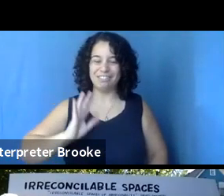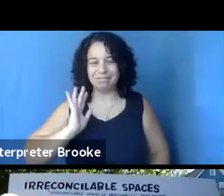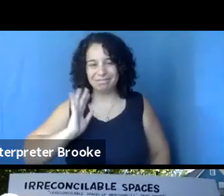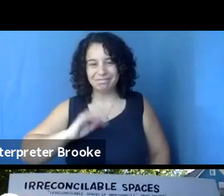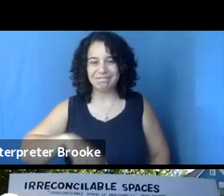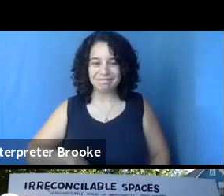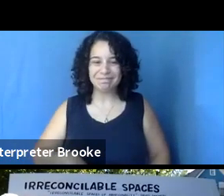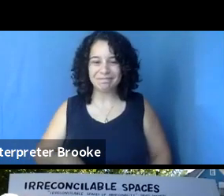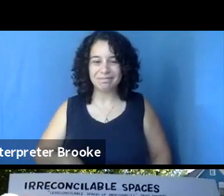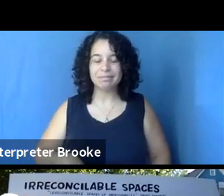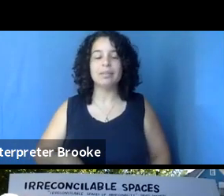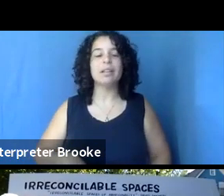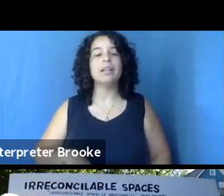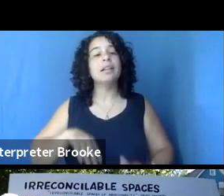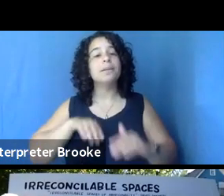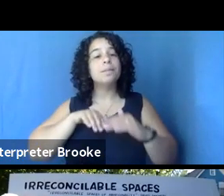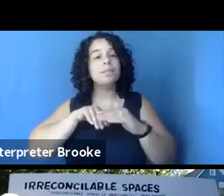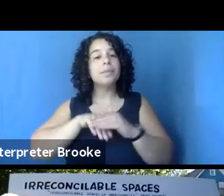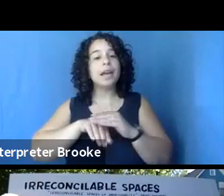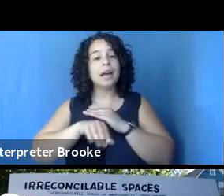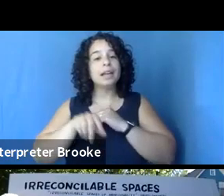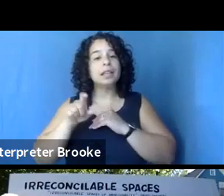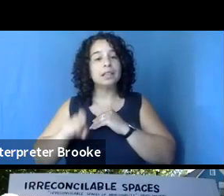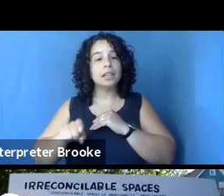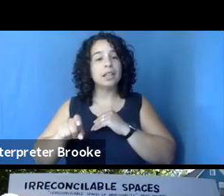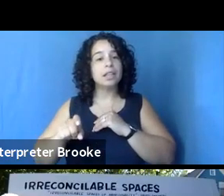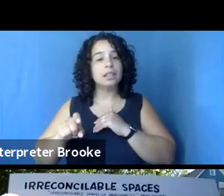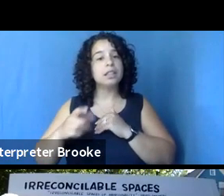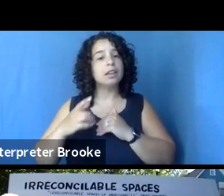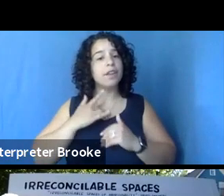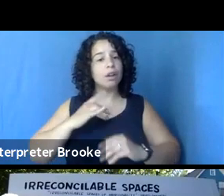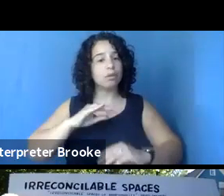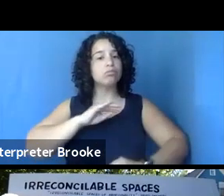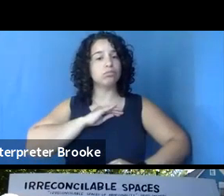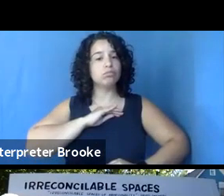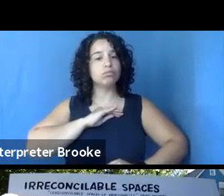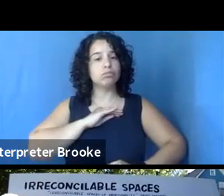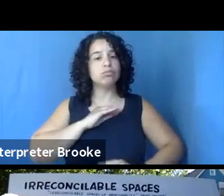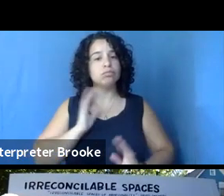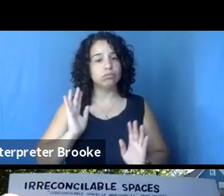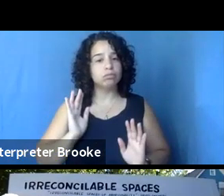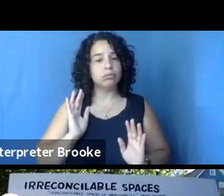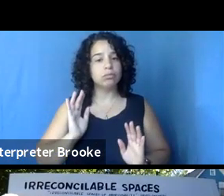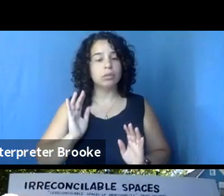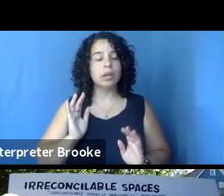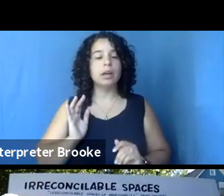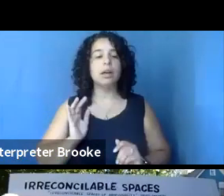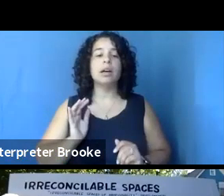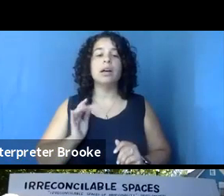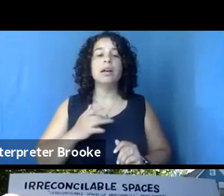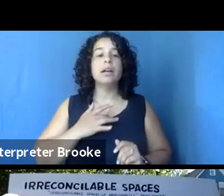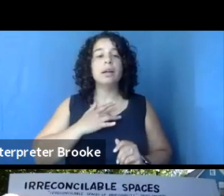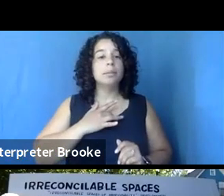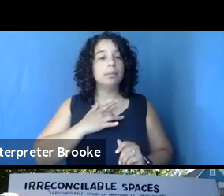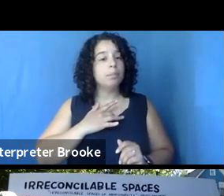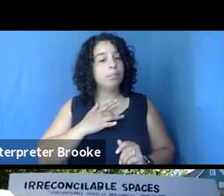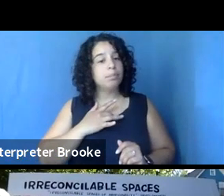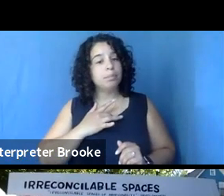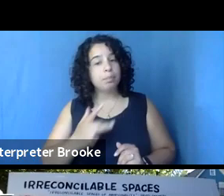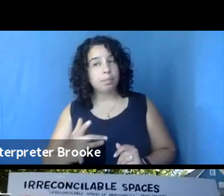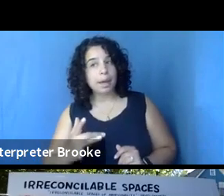My access needs are mostly met right now. I tend to live with a general state